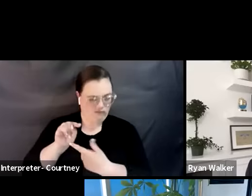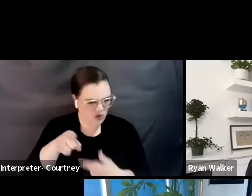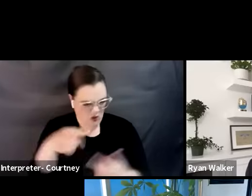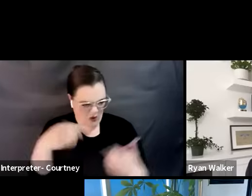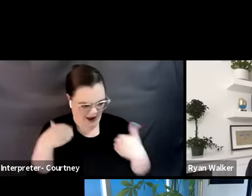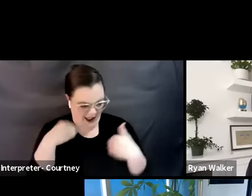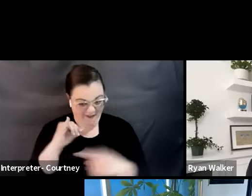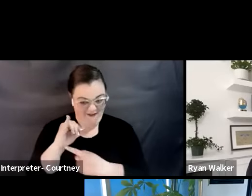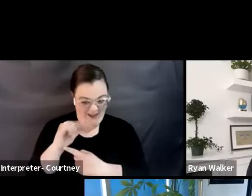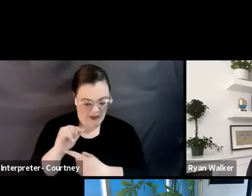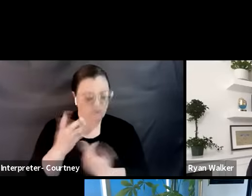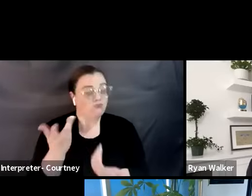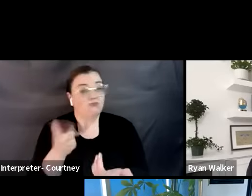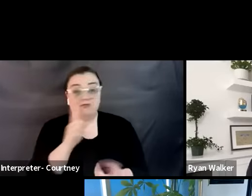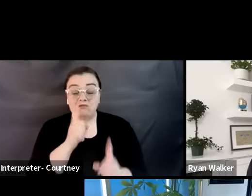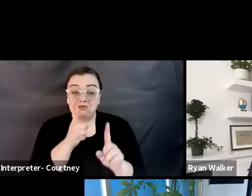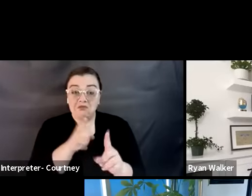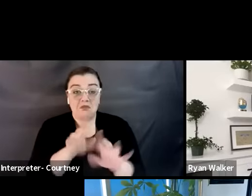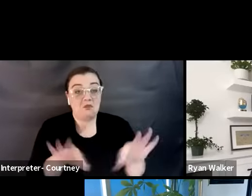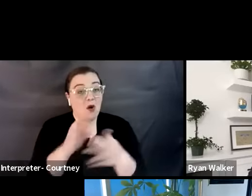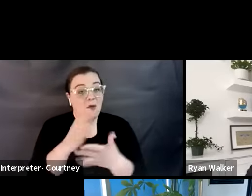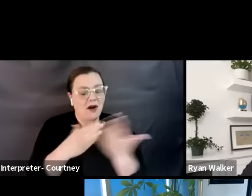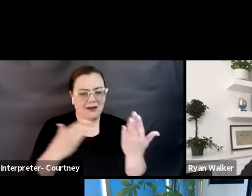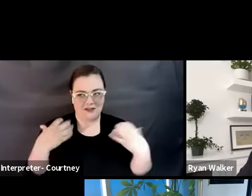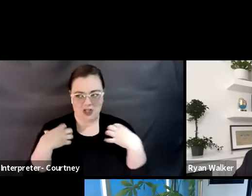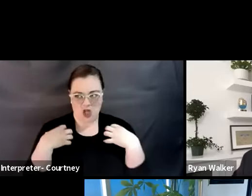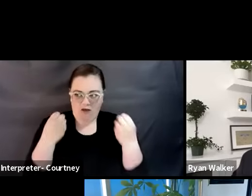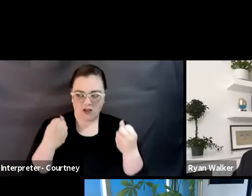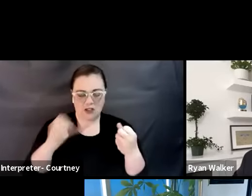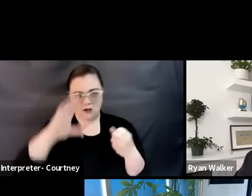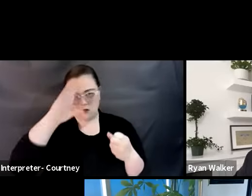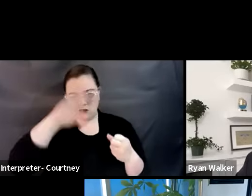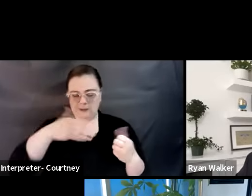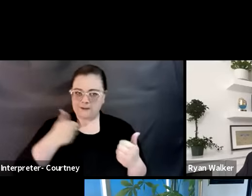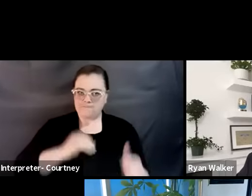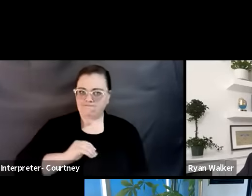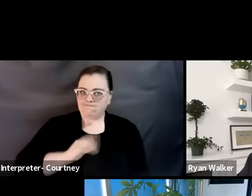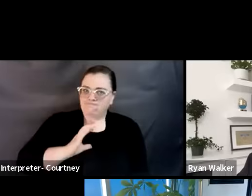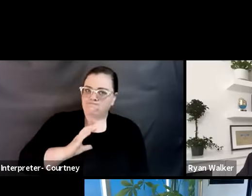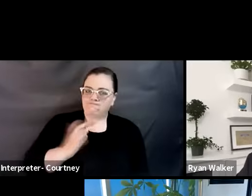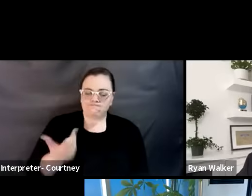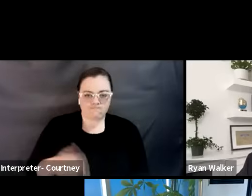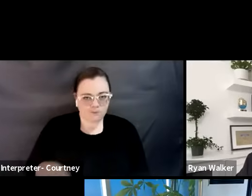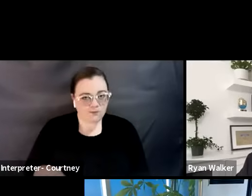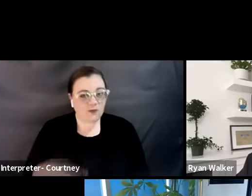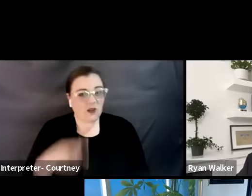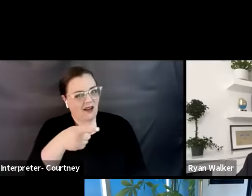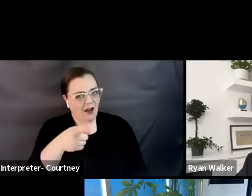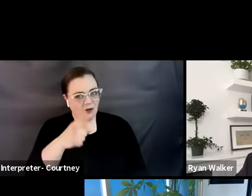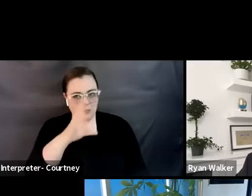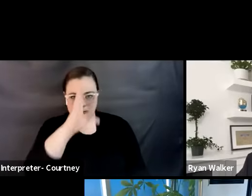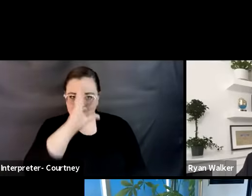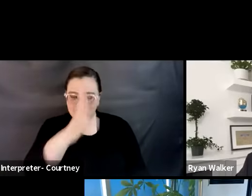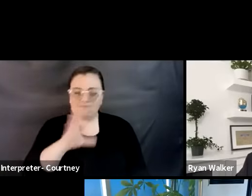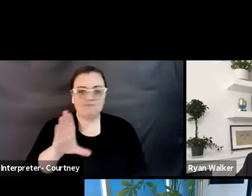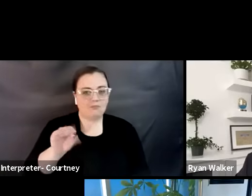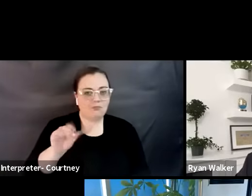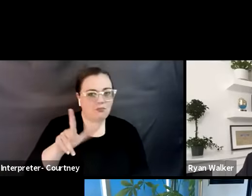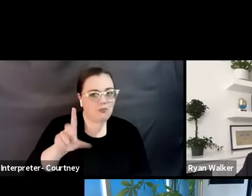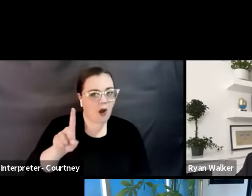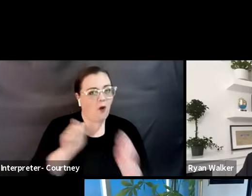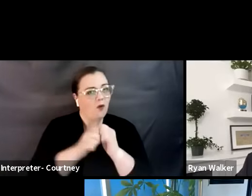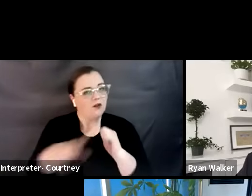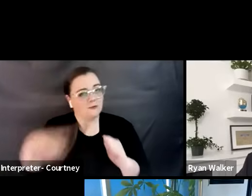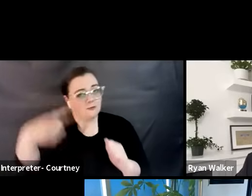their own skin, knowing who they are and who they're not, being bold at times with their dreams and their vision.